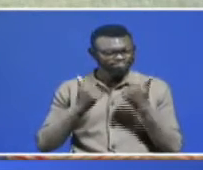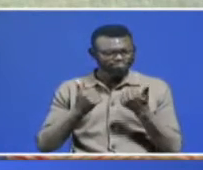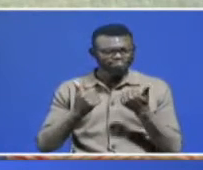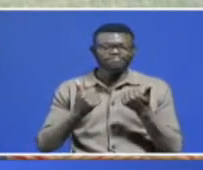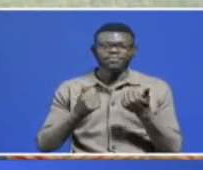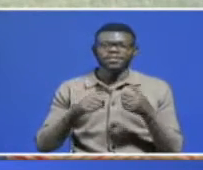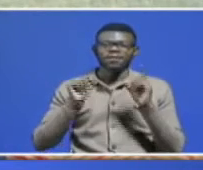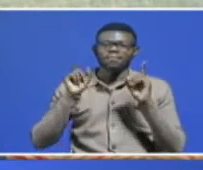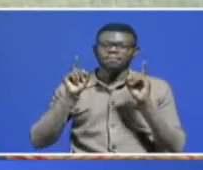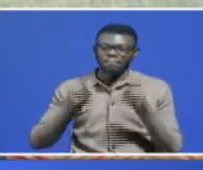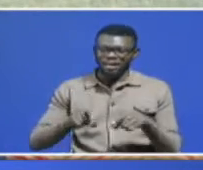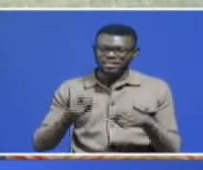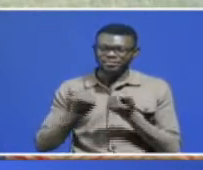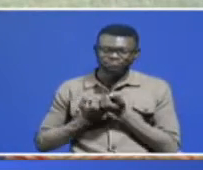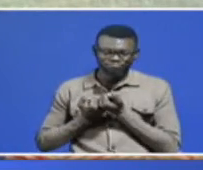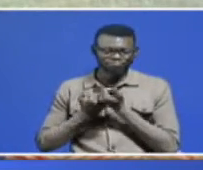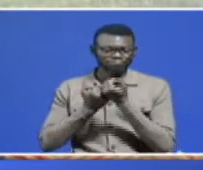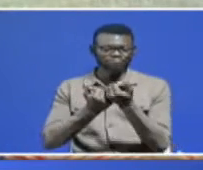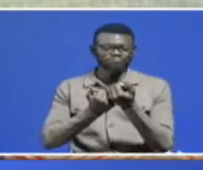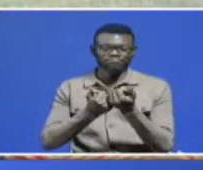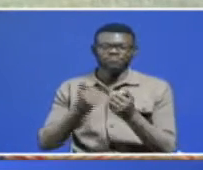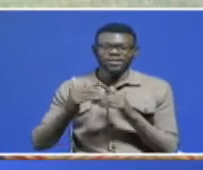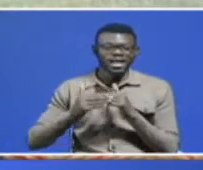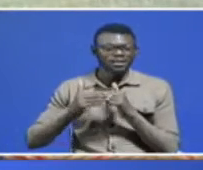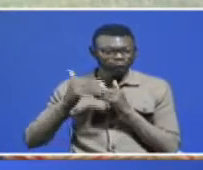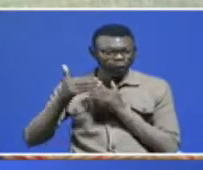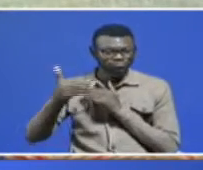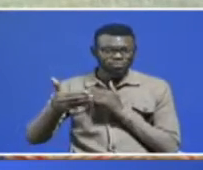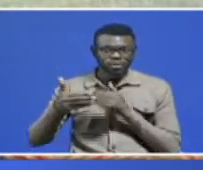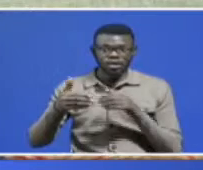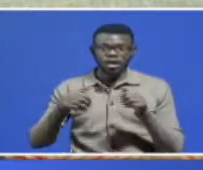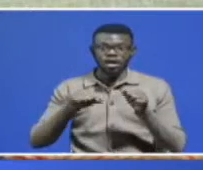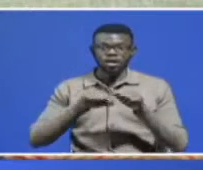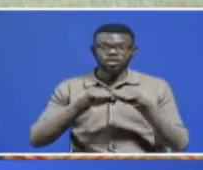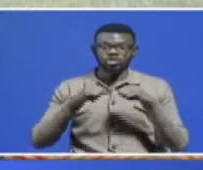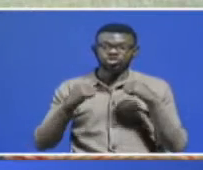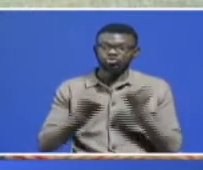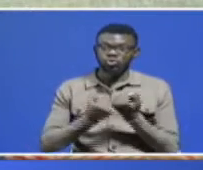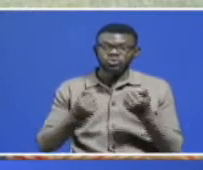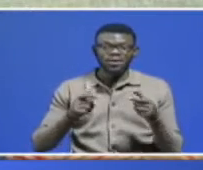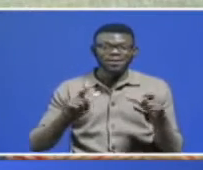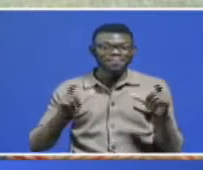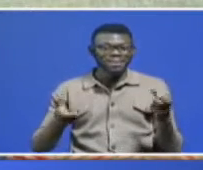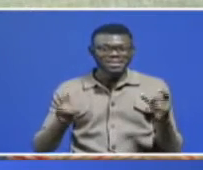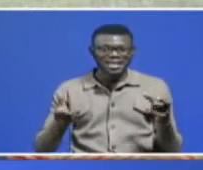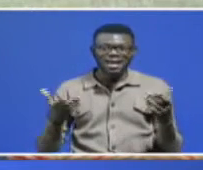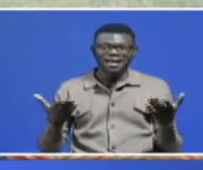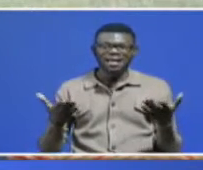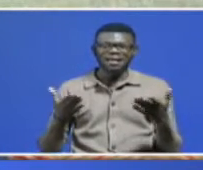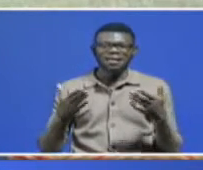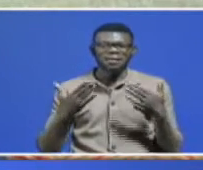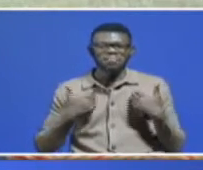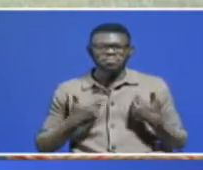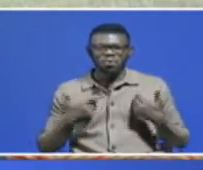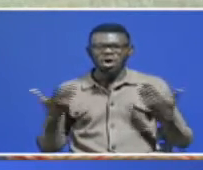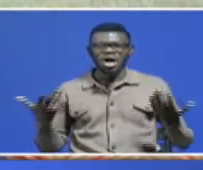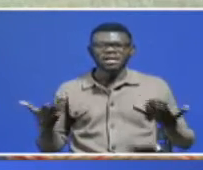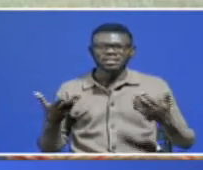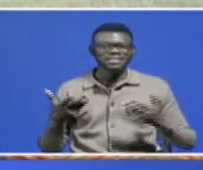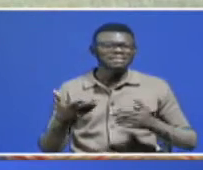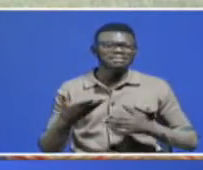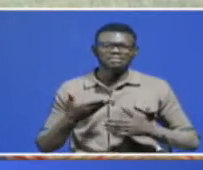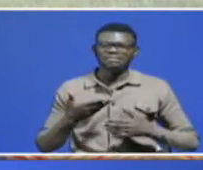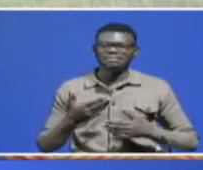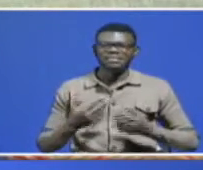be supported going forward. They talk about social media. Social media, sometimes some people react even without